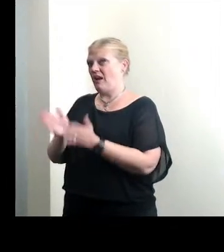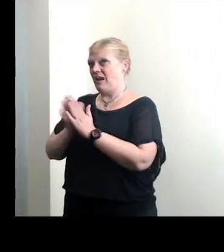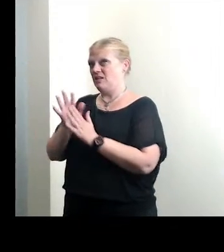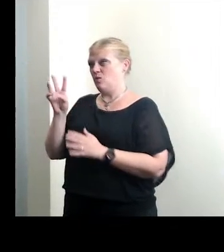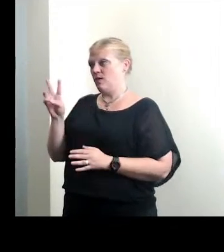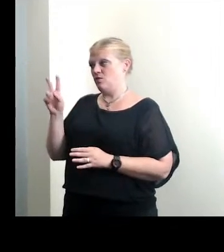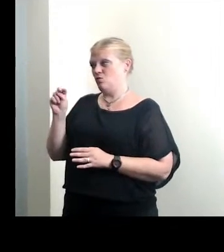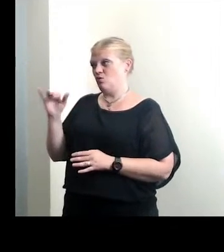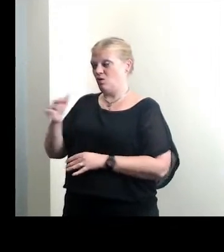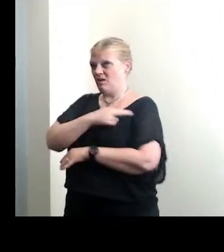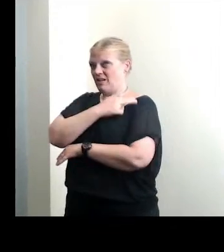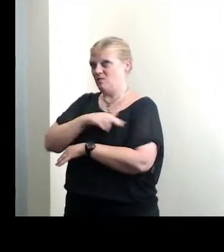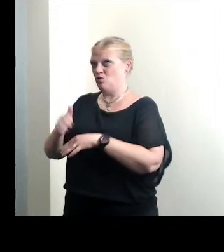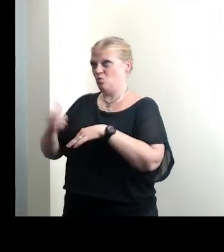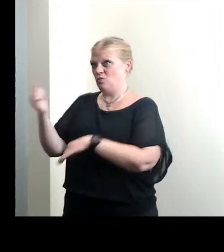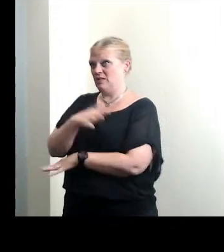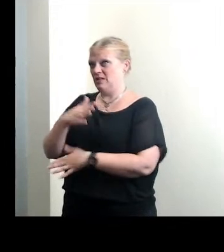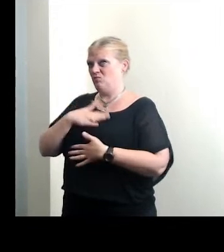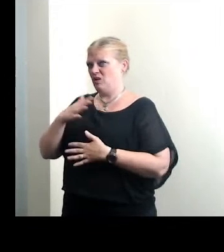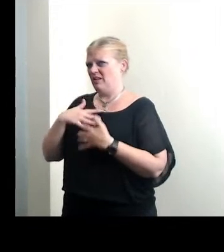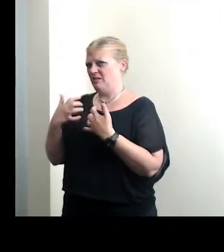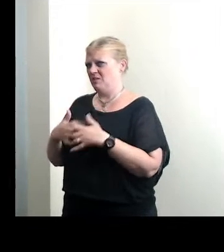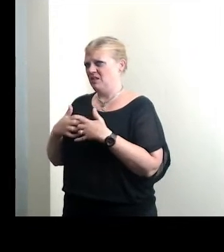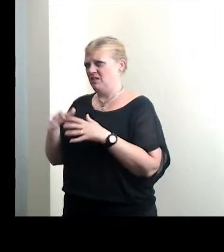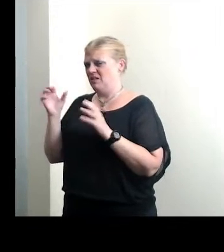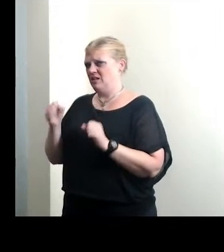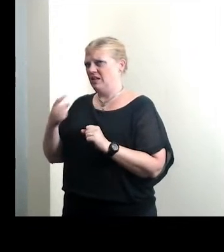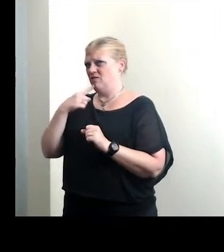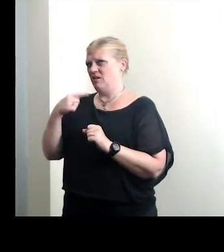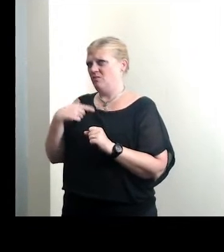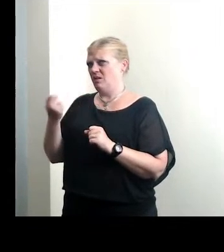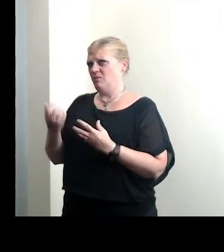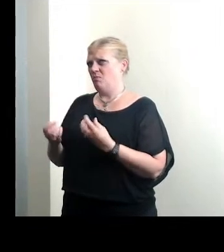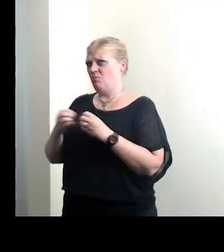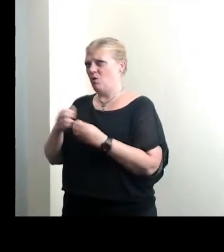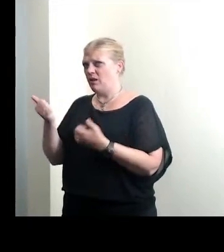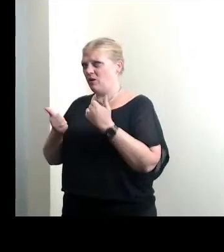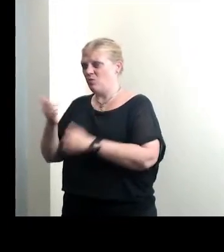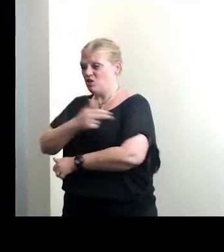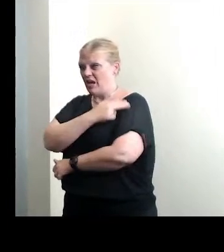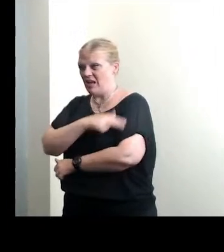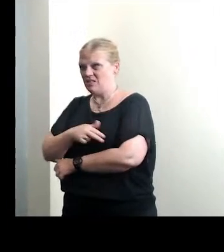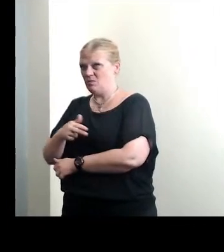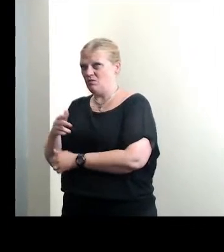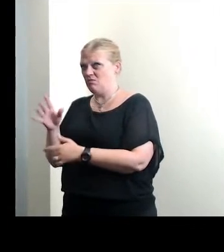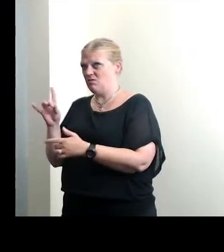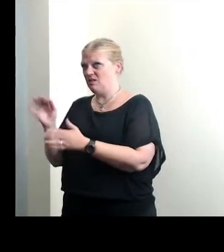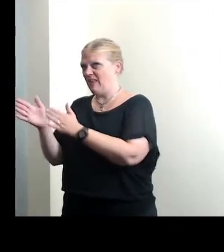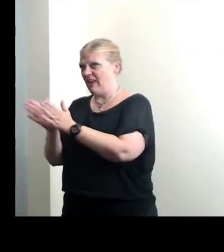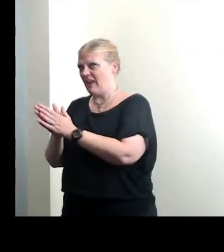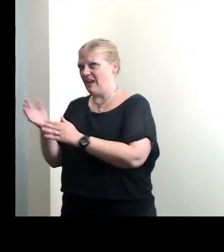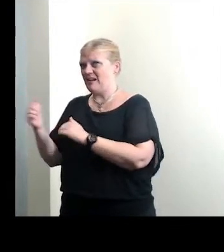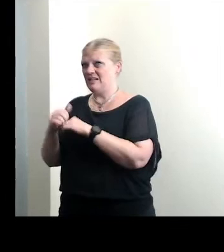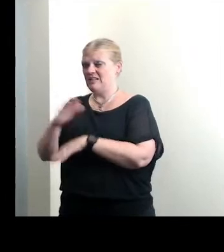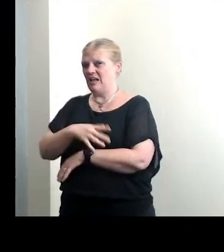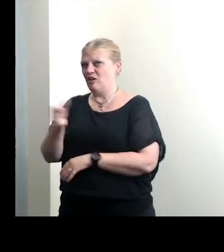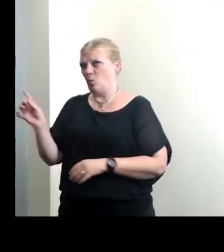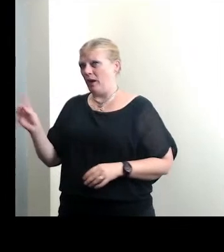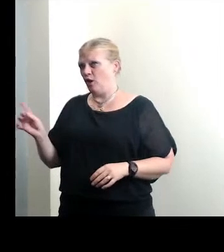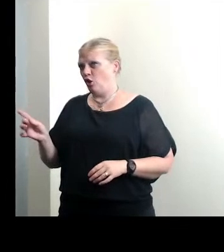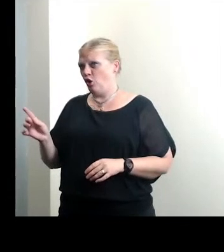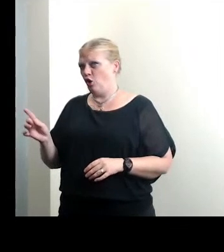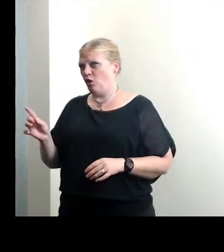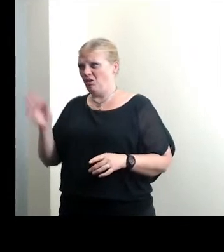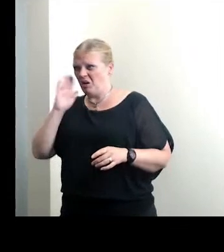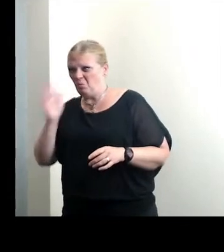New York hospitals to send them ventilators. Can you tell me a little bit more about it? Like what hospitals here have been asked to send ventilators where, and are